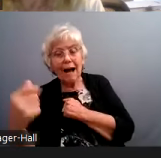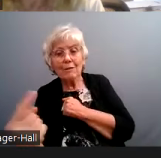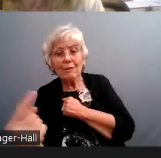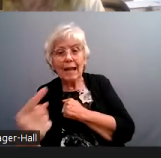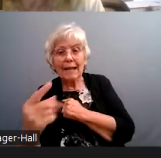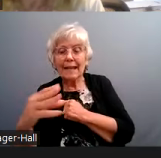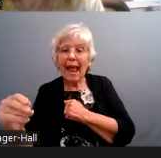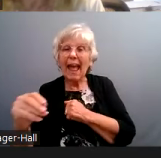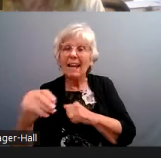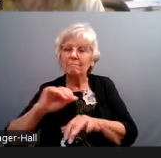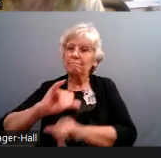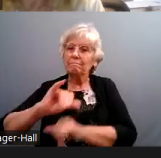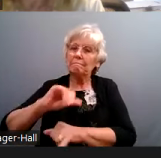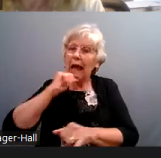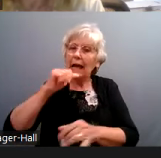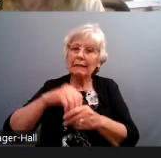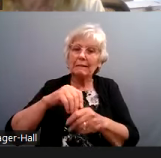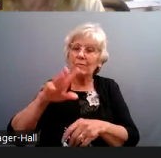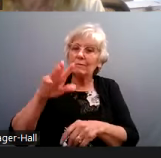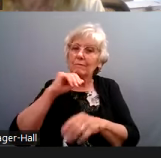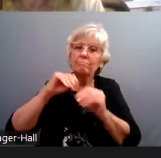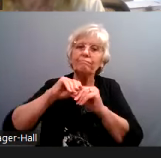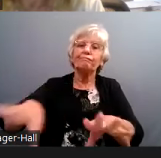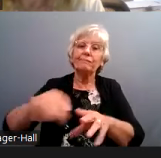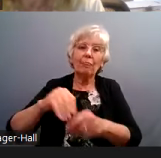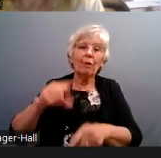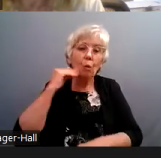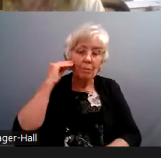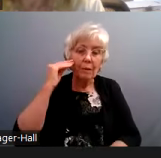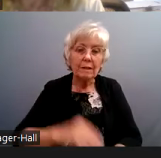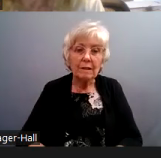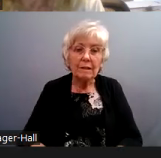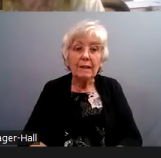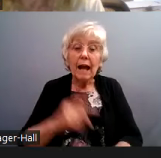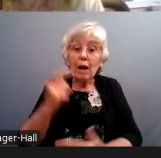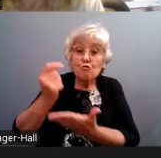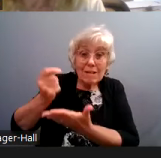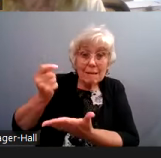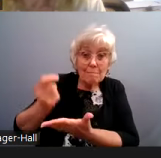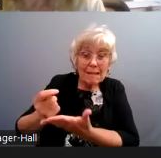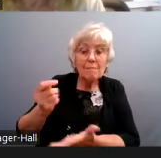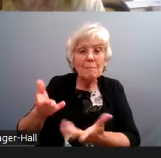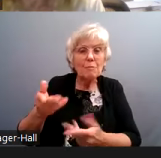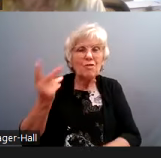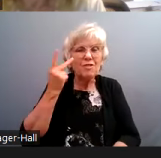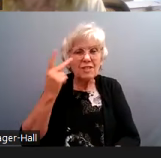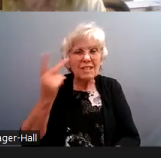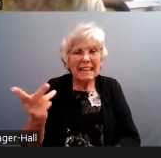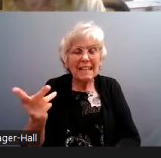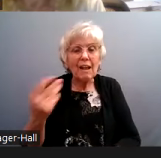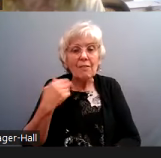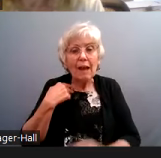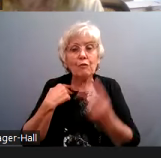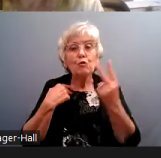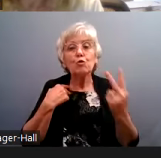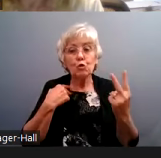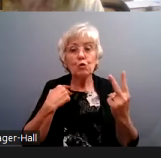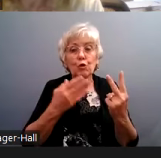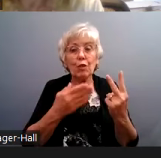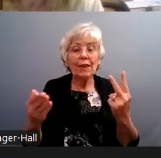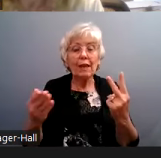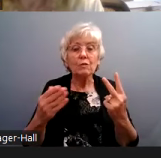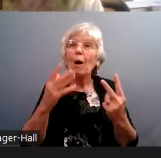Okay, so treatment, as some of you have probably seen, is, you know, there's two things that we do for treatment.